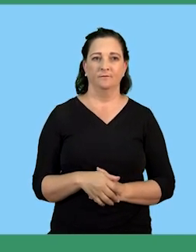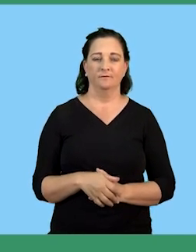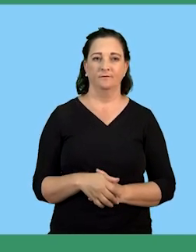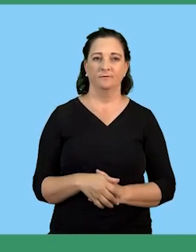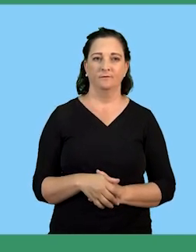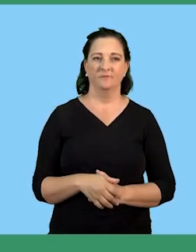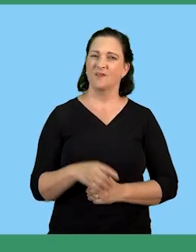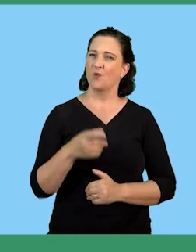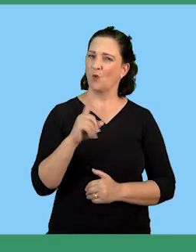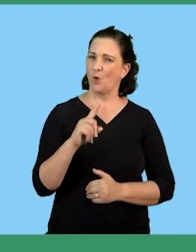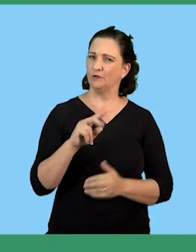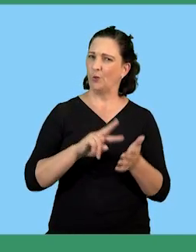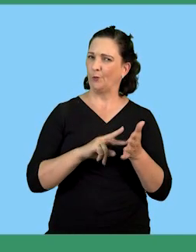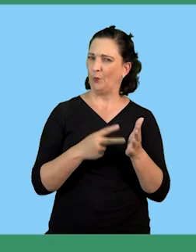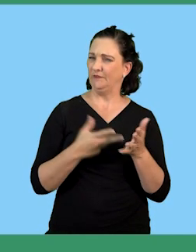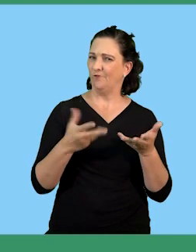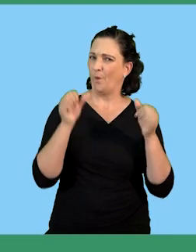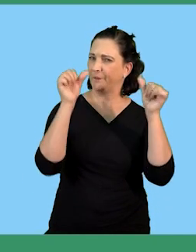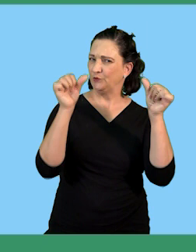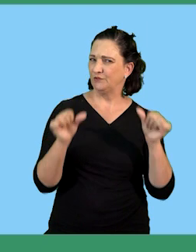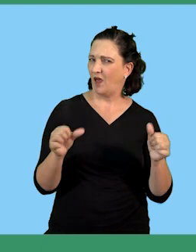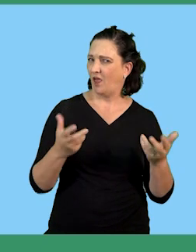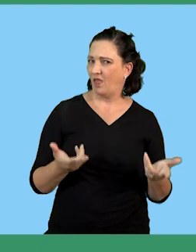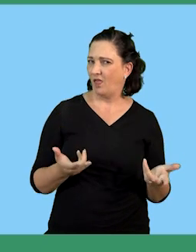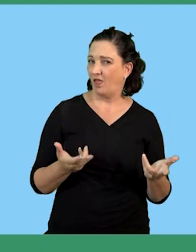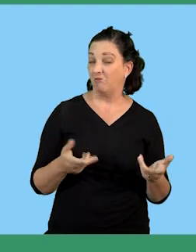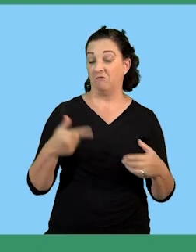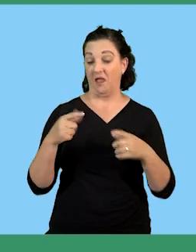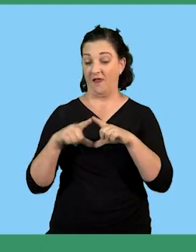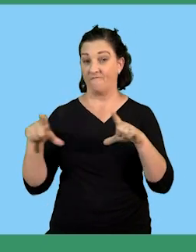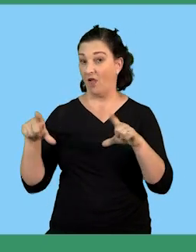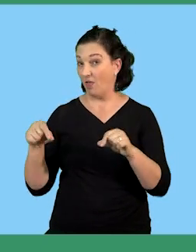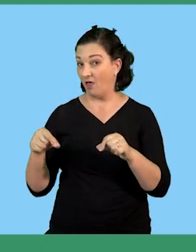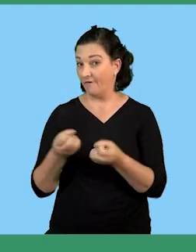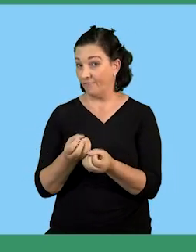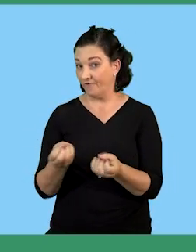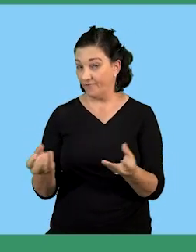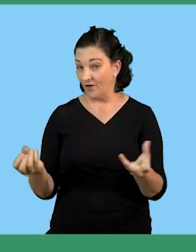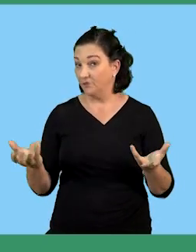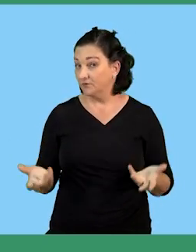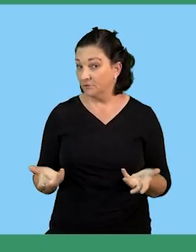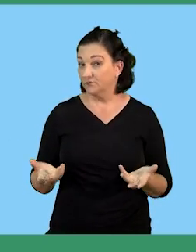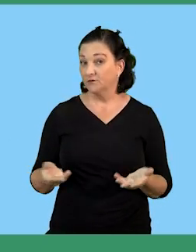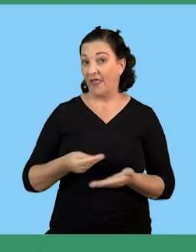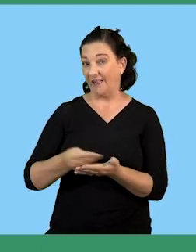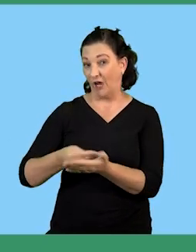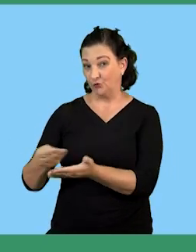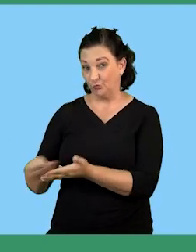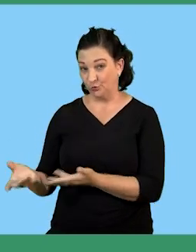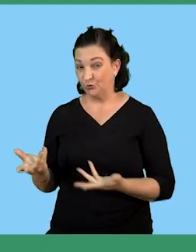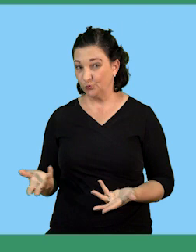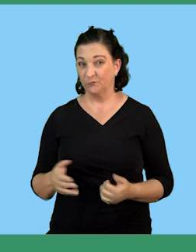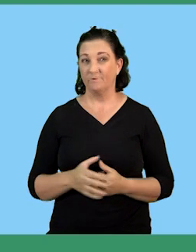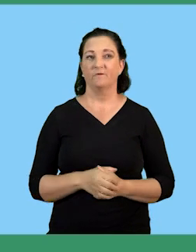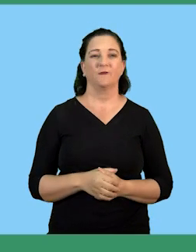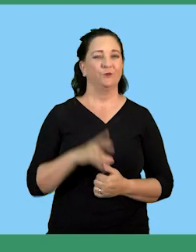All right, what is the purpose of a poster and a flyer or brochures and handouts? Remember,